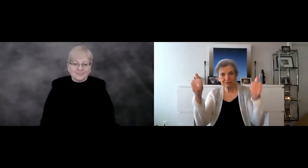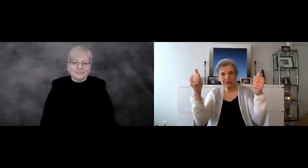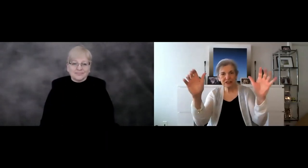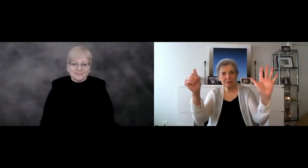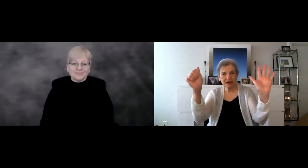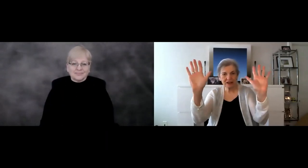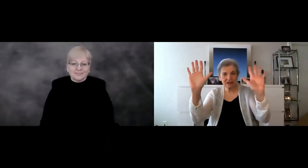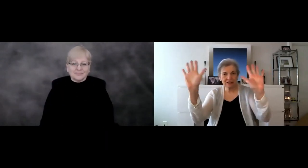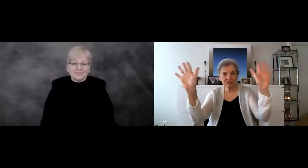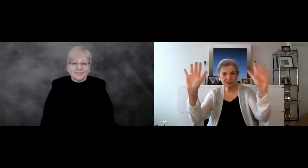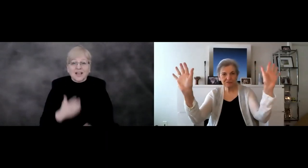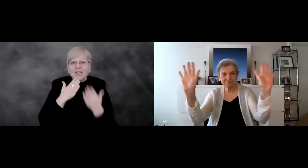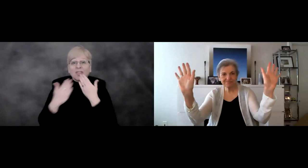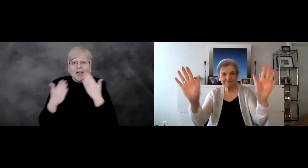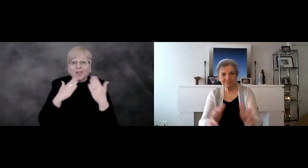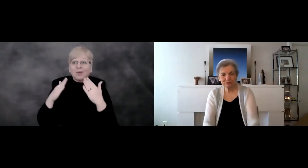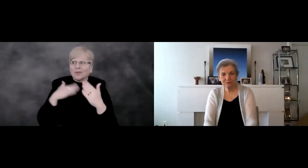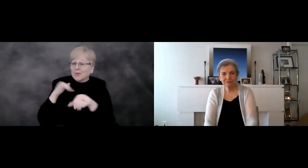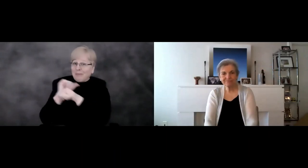And thank my colleagues.